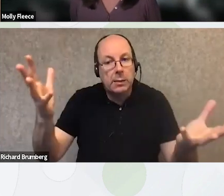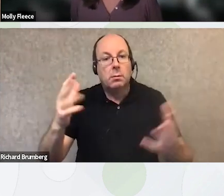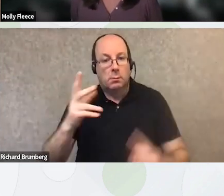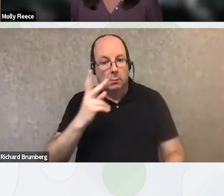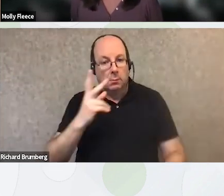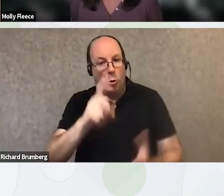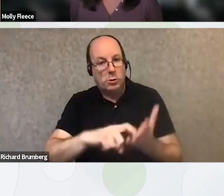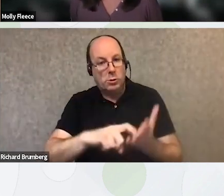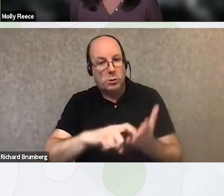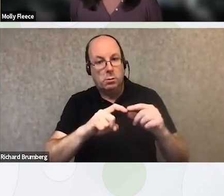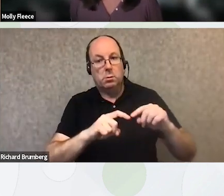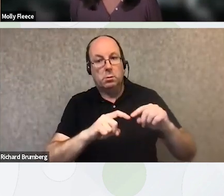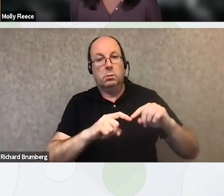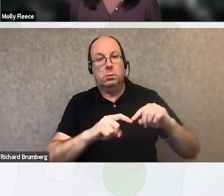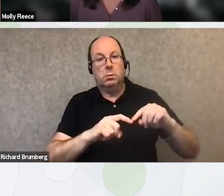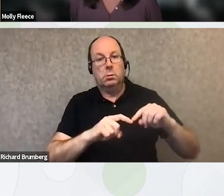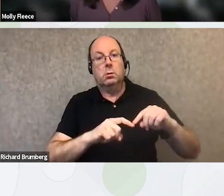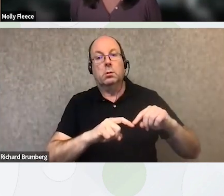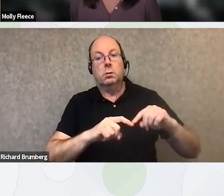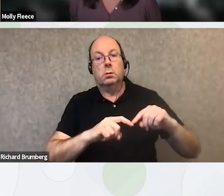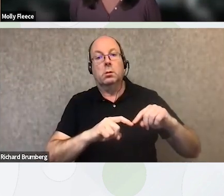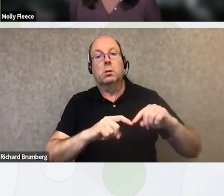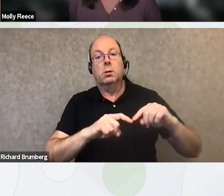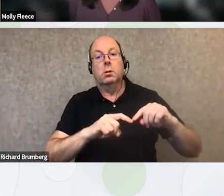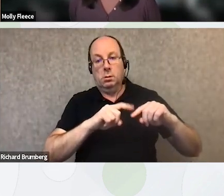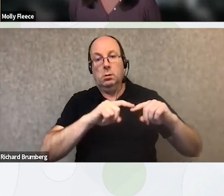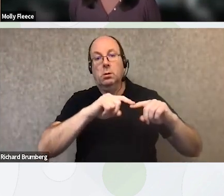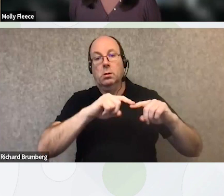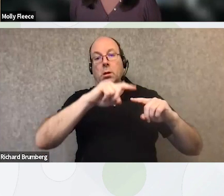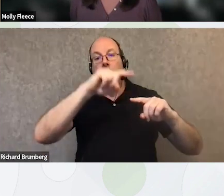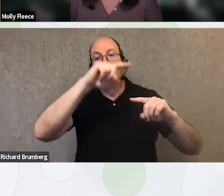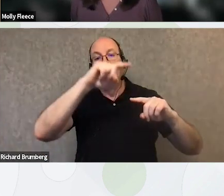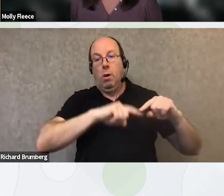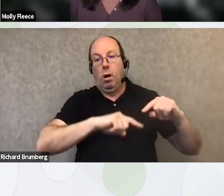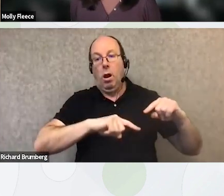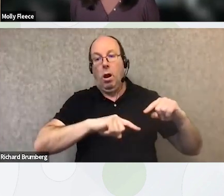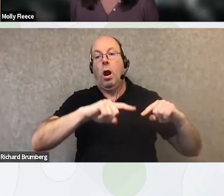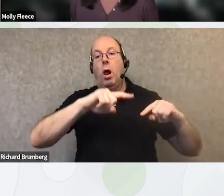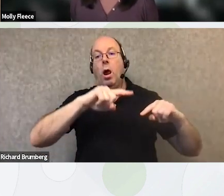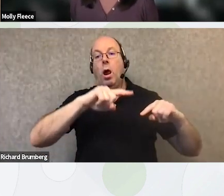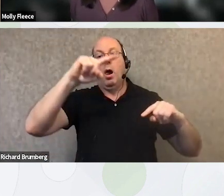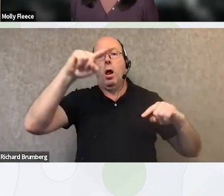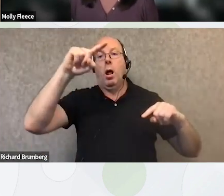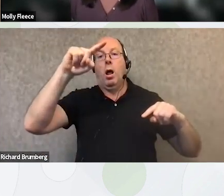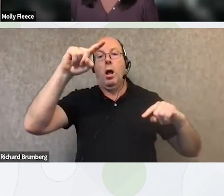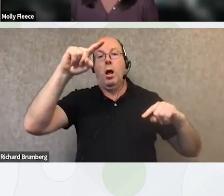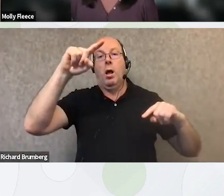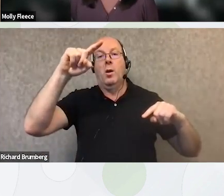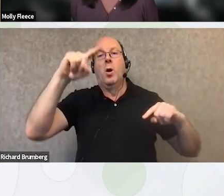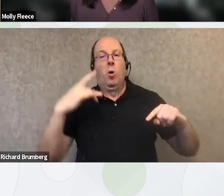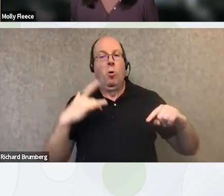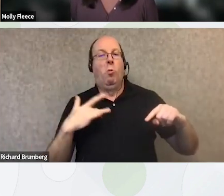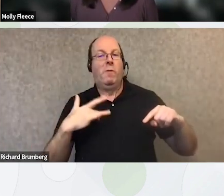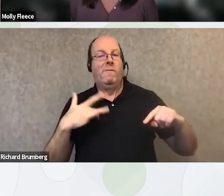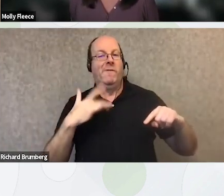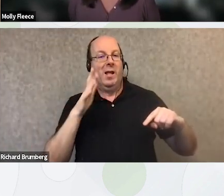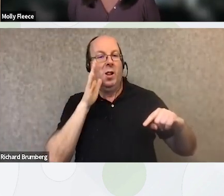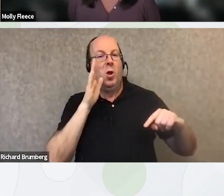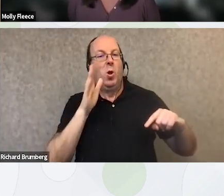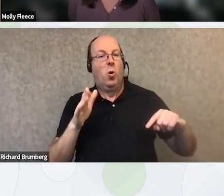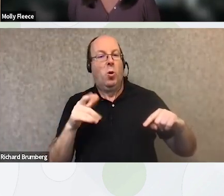in the direction of the lines on this graph increasing. And I think we anticipate these to continue to increase